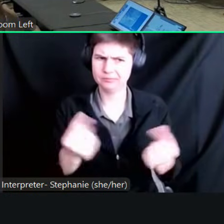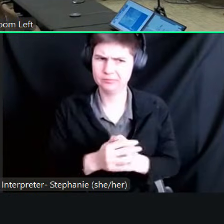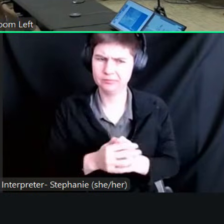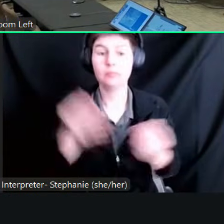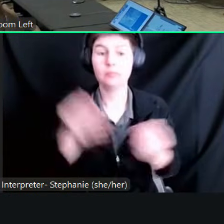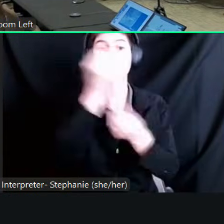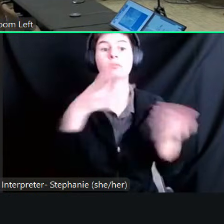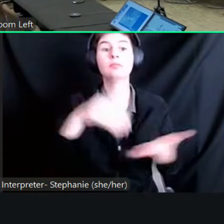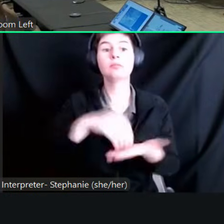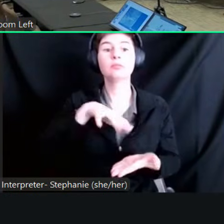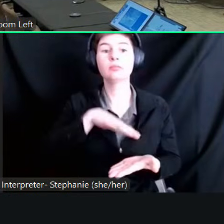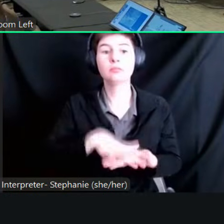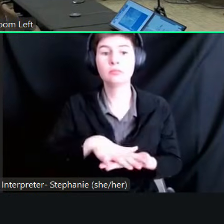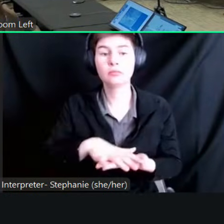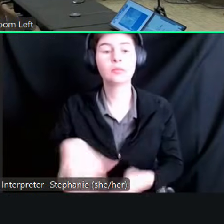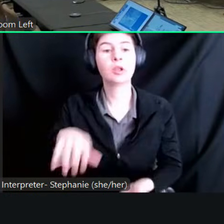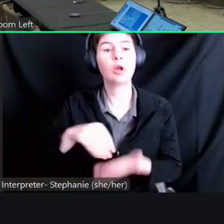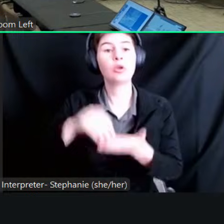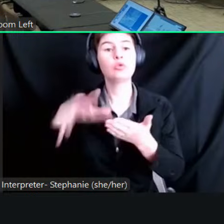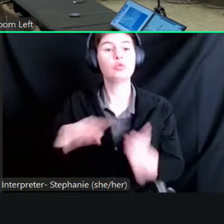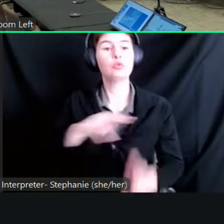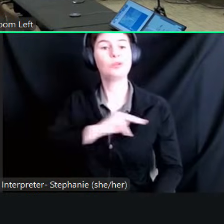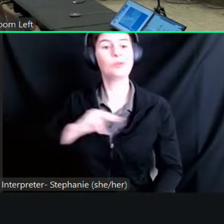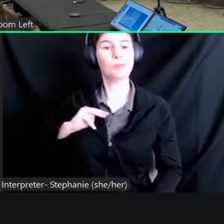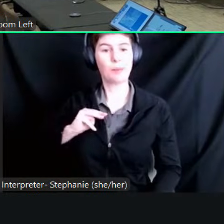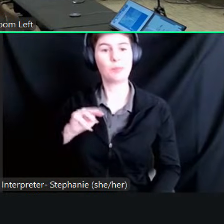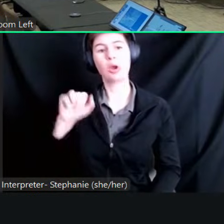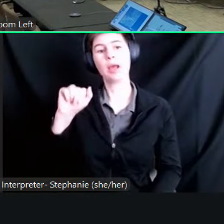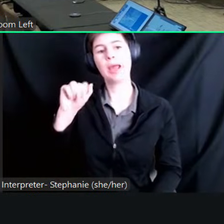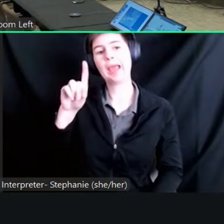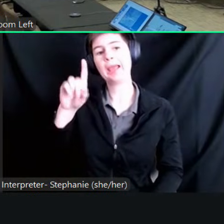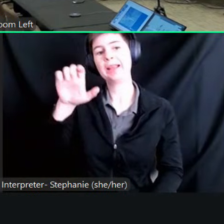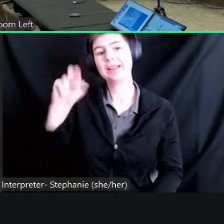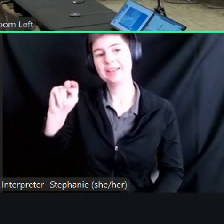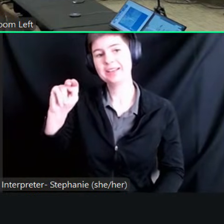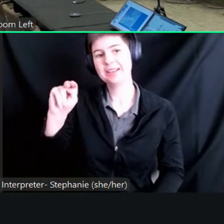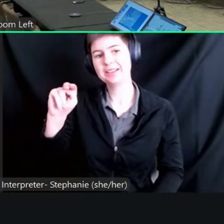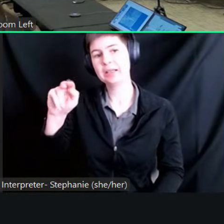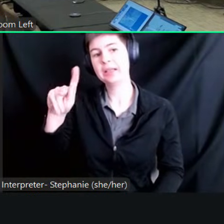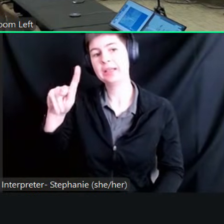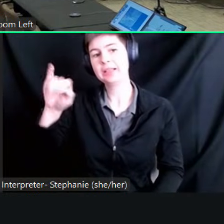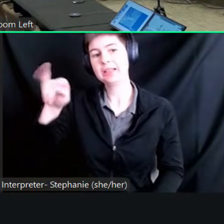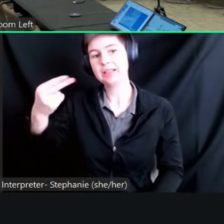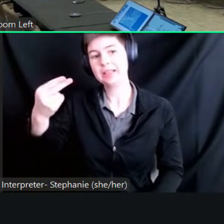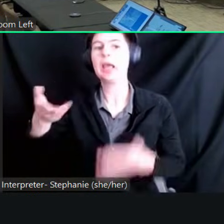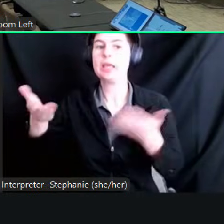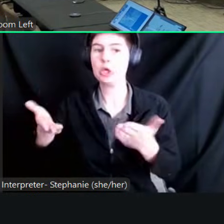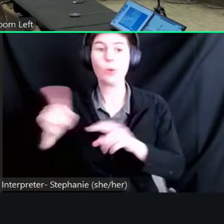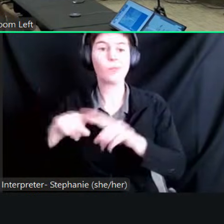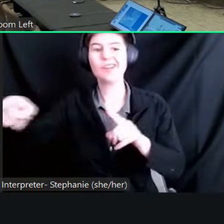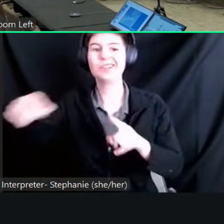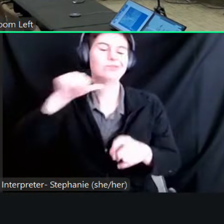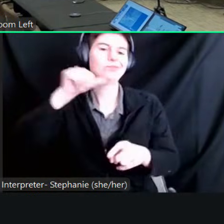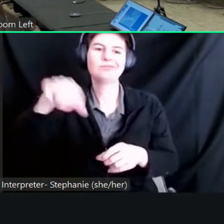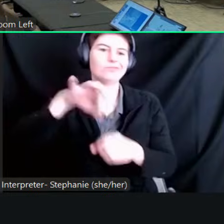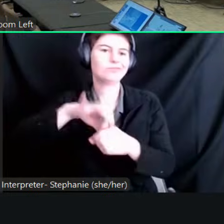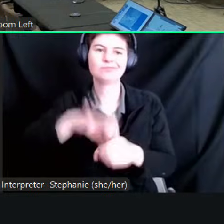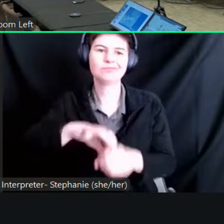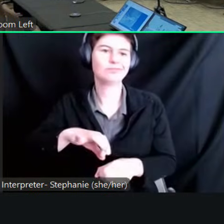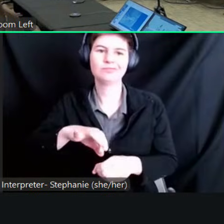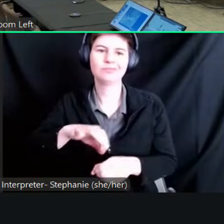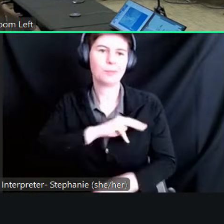that Aiden Keefe, our student member, is here. However, he is not a voting member of the Citizens Advisory Board.